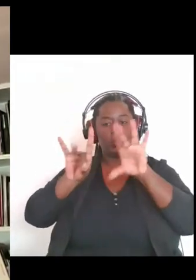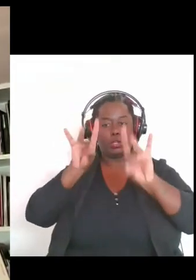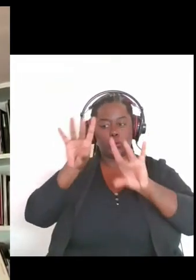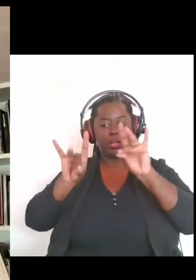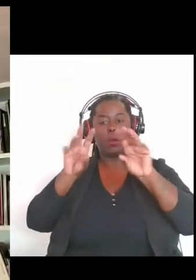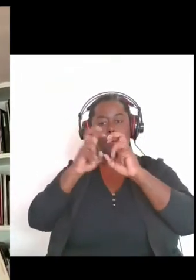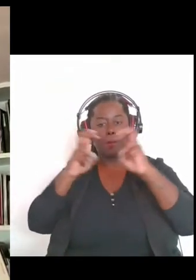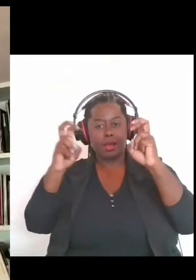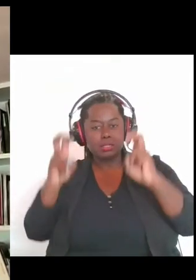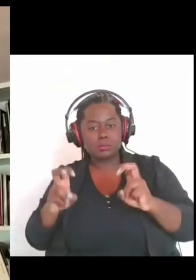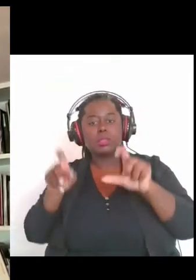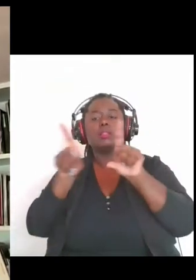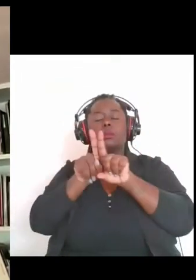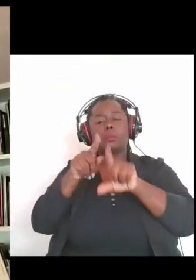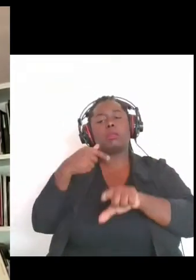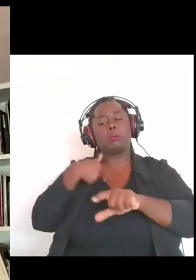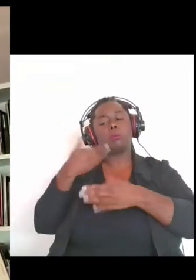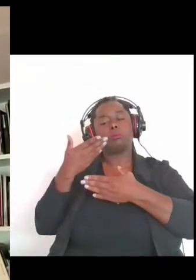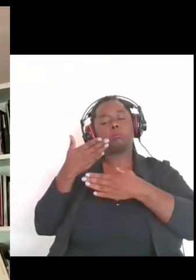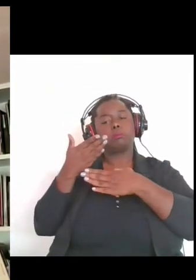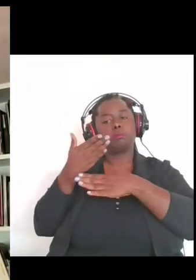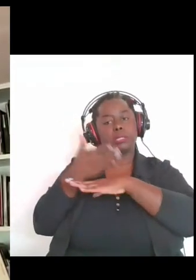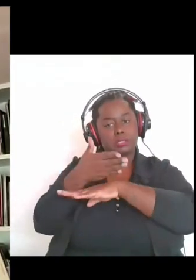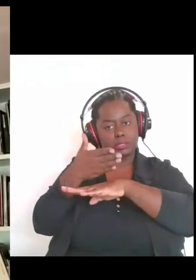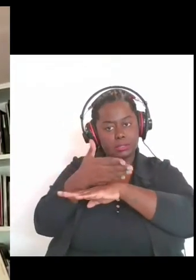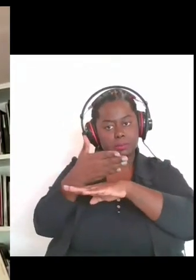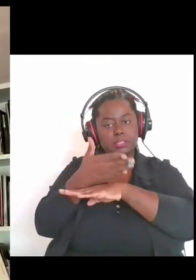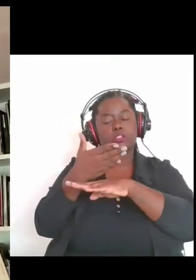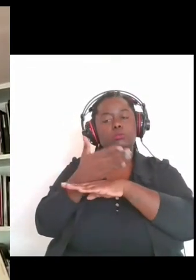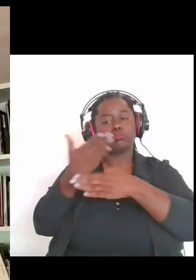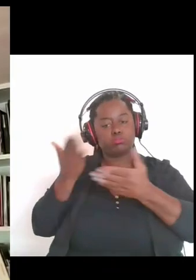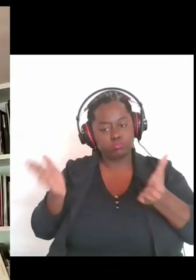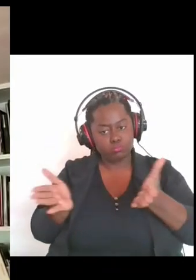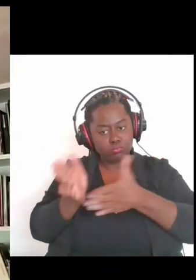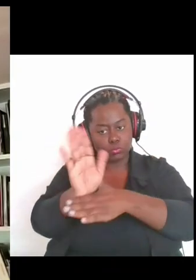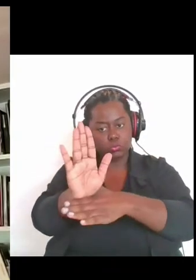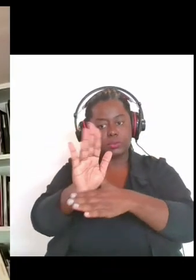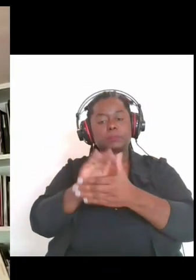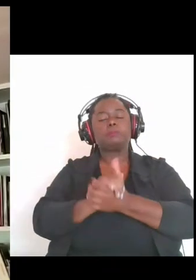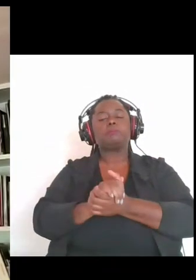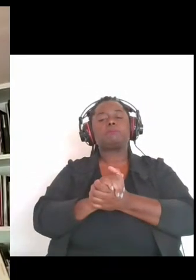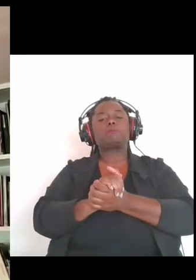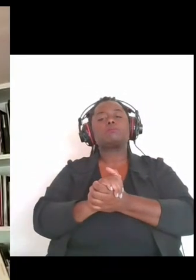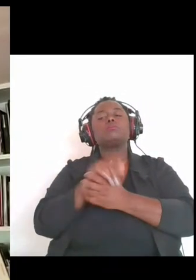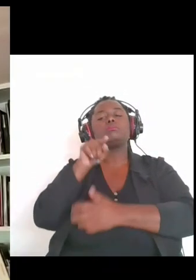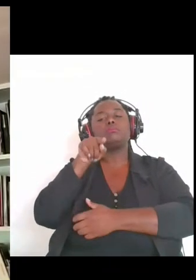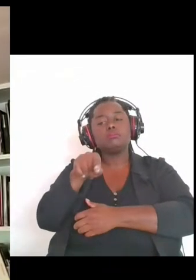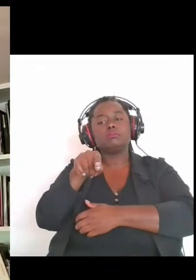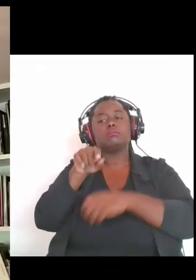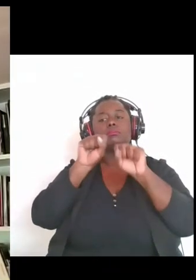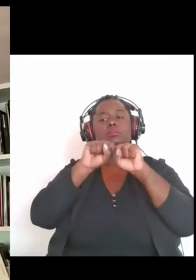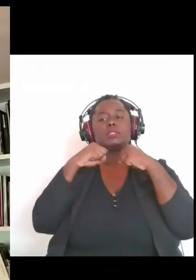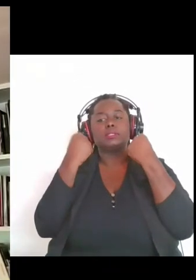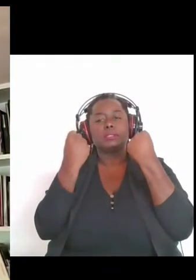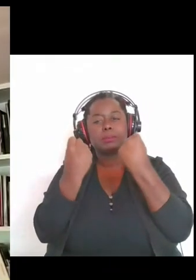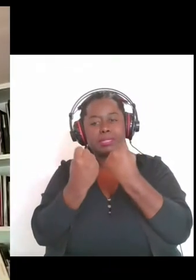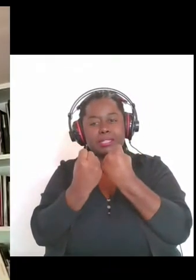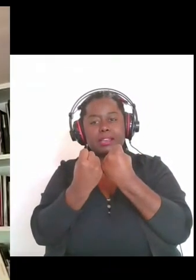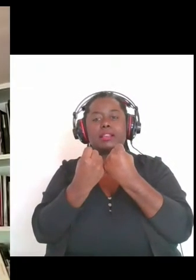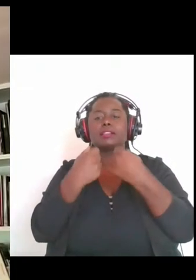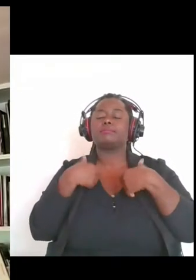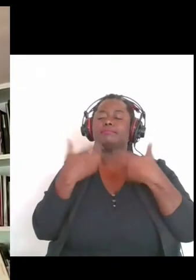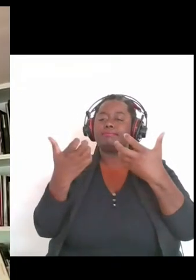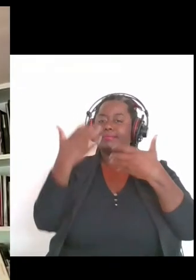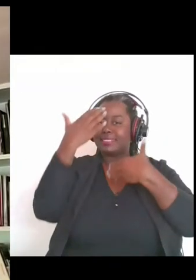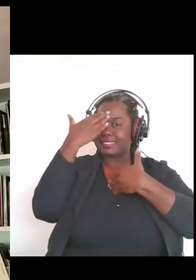curatorial assistant at mass and supported by myself I would like to thank